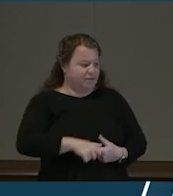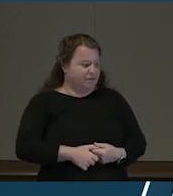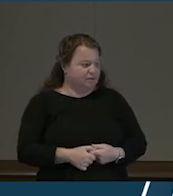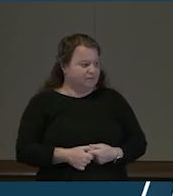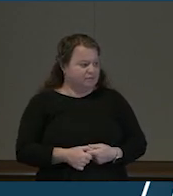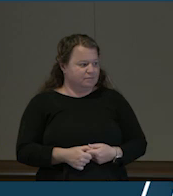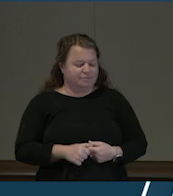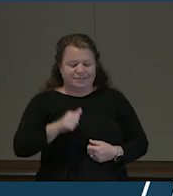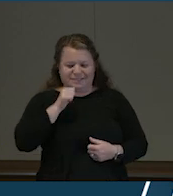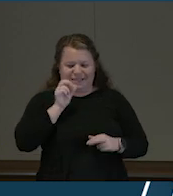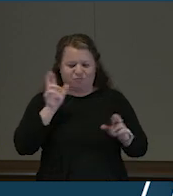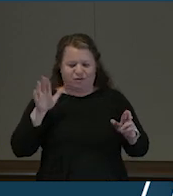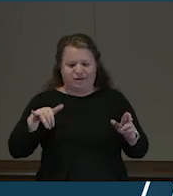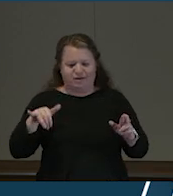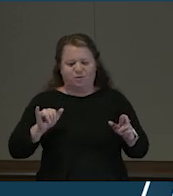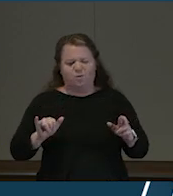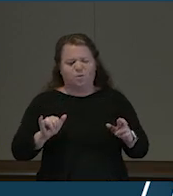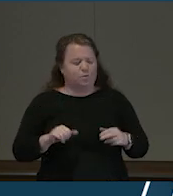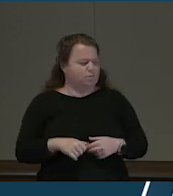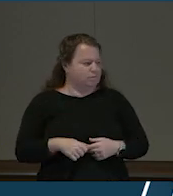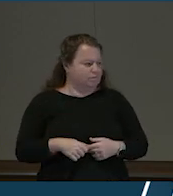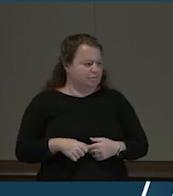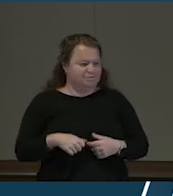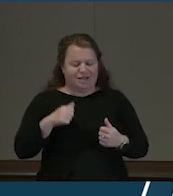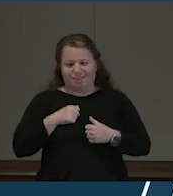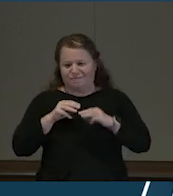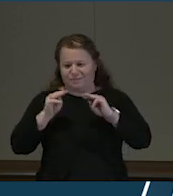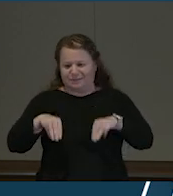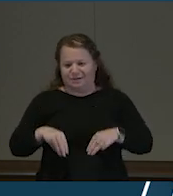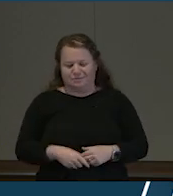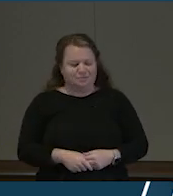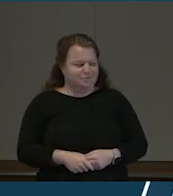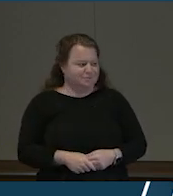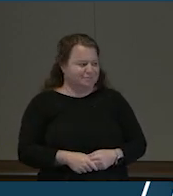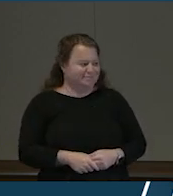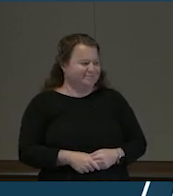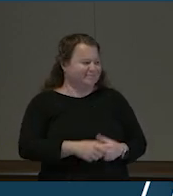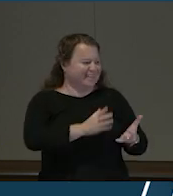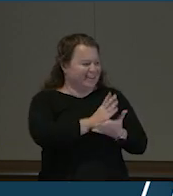McDonald's. It's not ready yet. Oh yeah, I love McDonald's. All right.